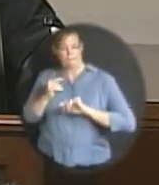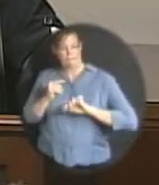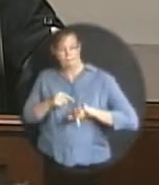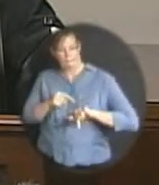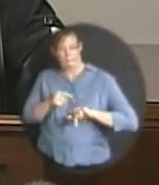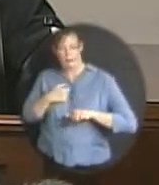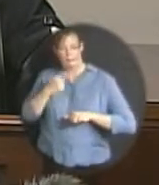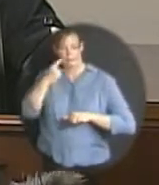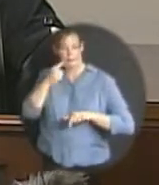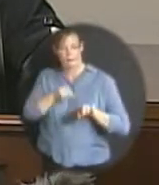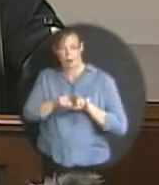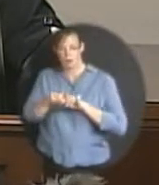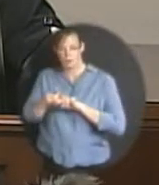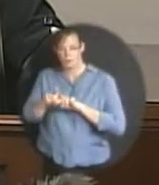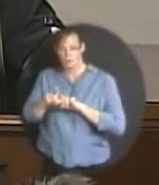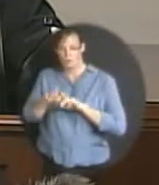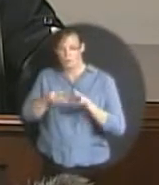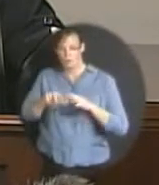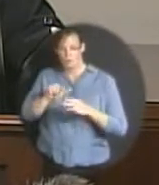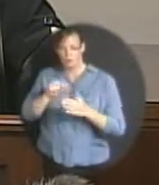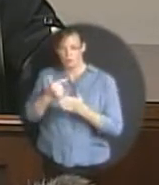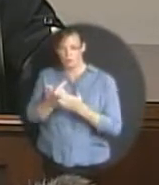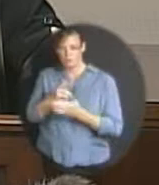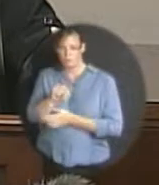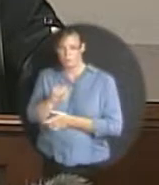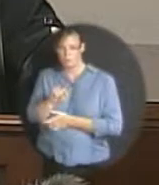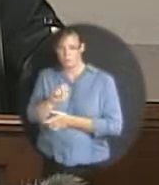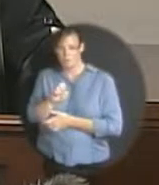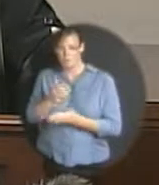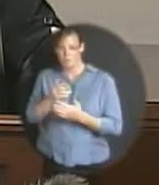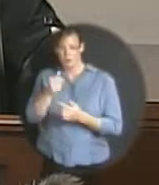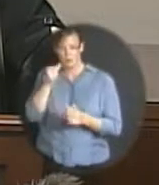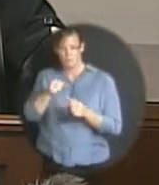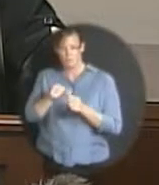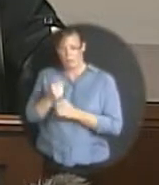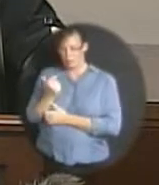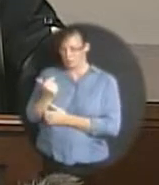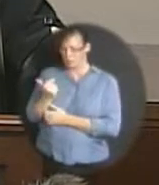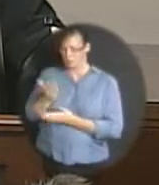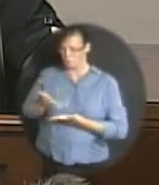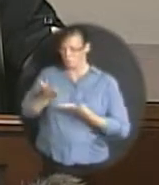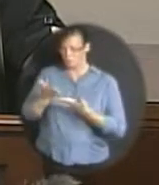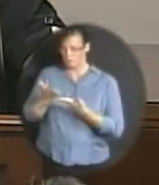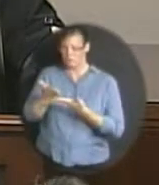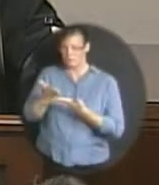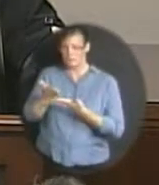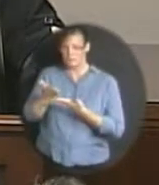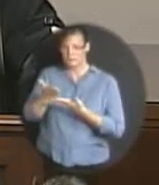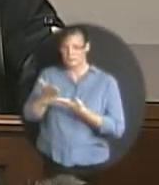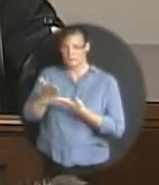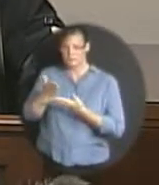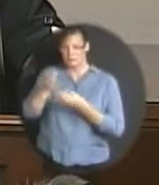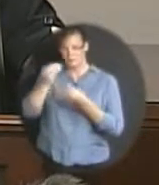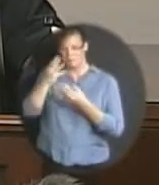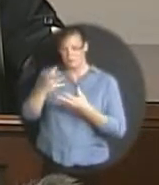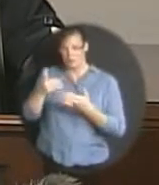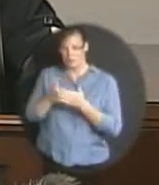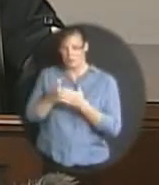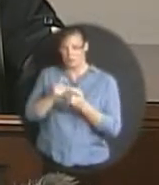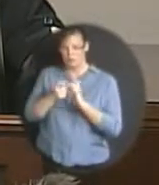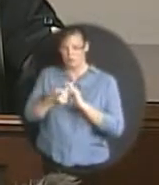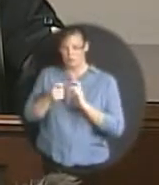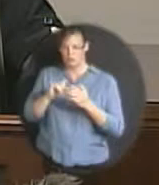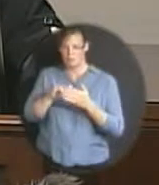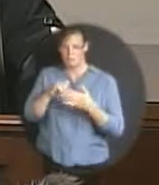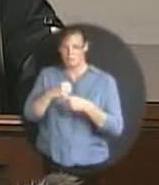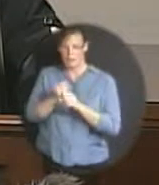I think, too, as we look at the graduation rate, you may recall last year we presented information on the new changes that were